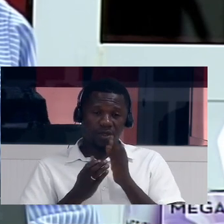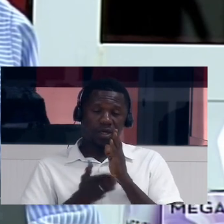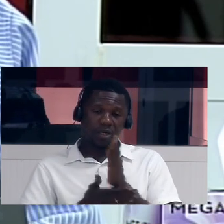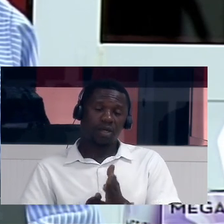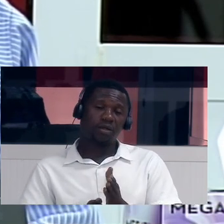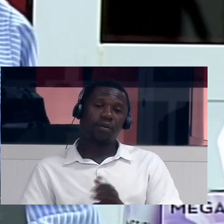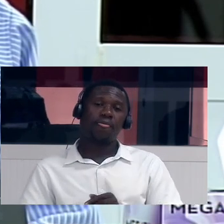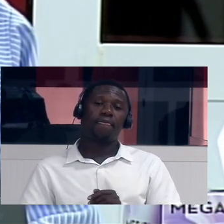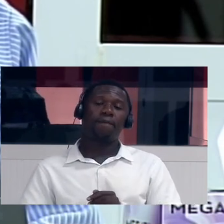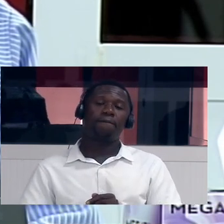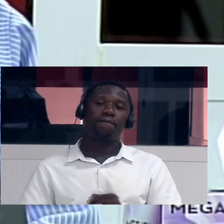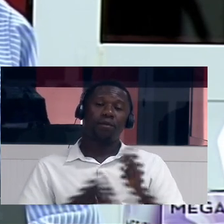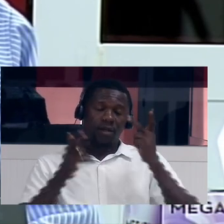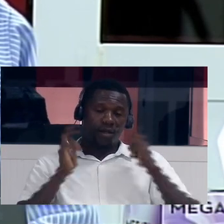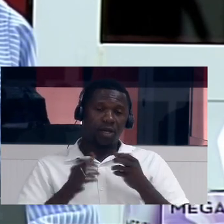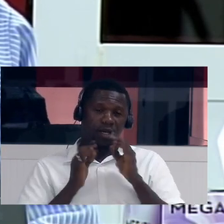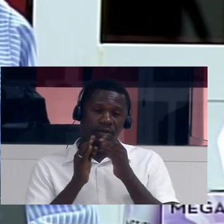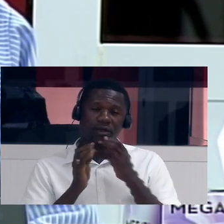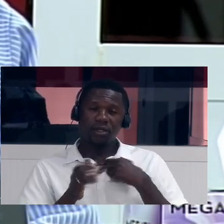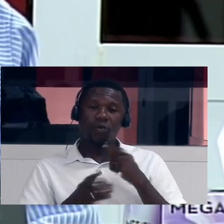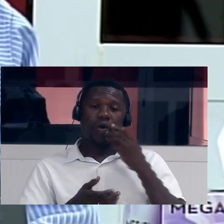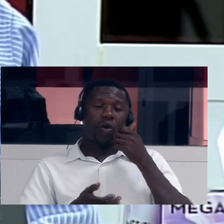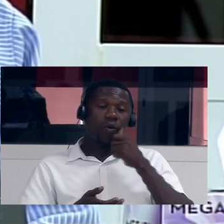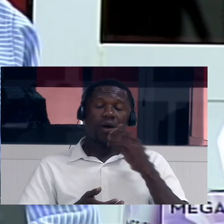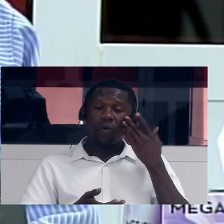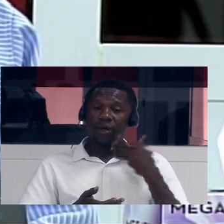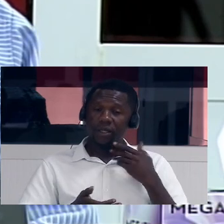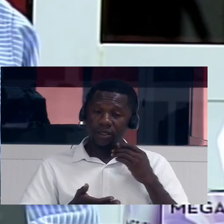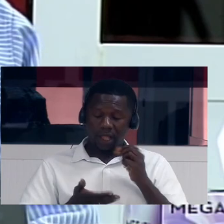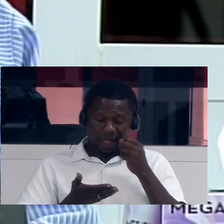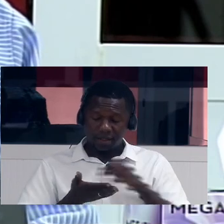when letters or things do go out in the name of the IGP,